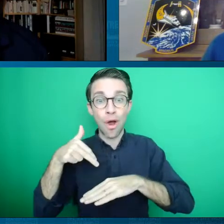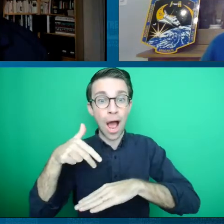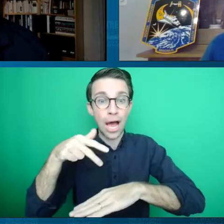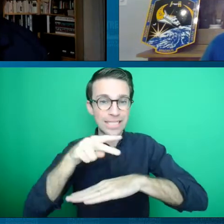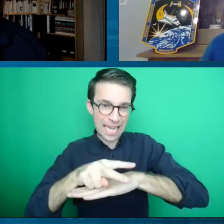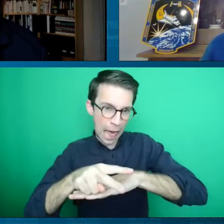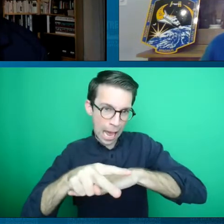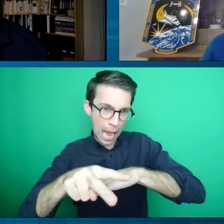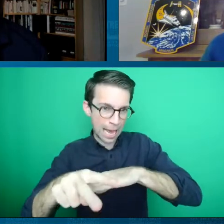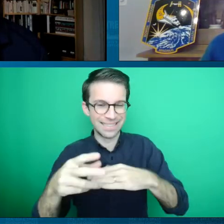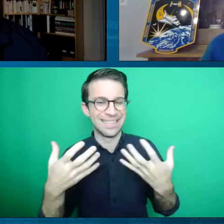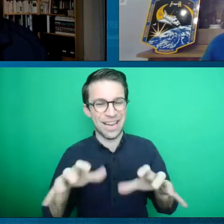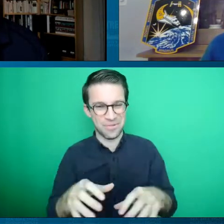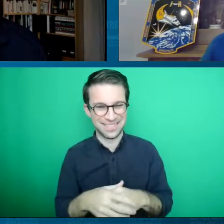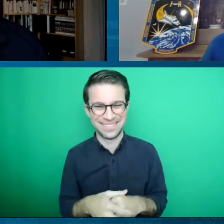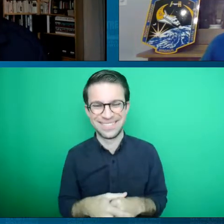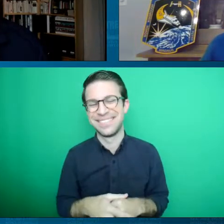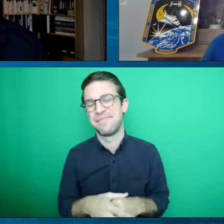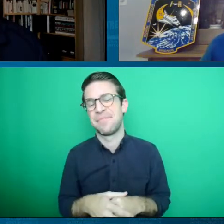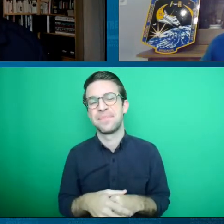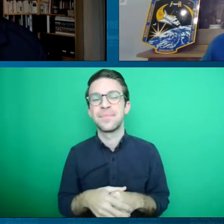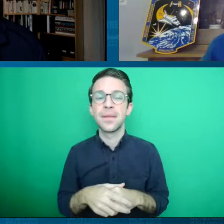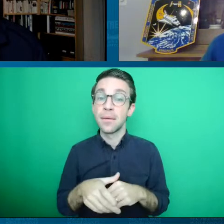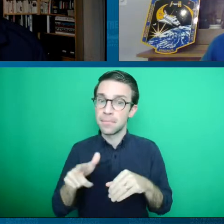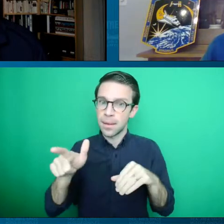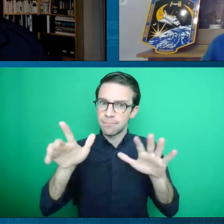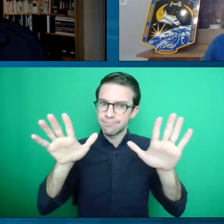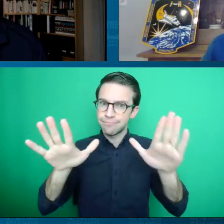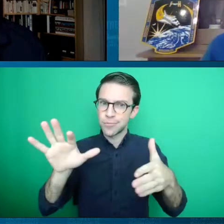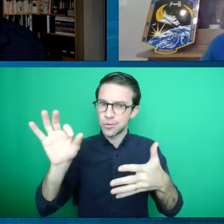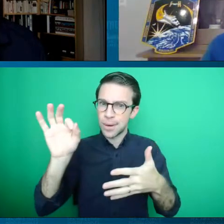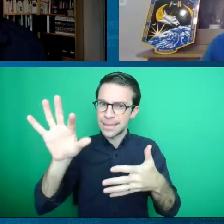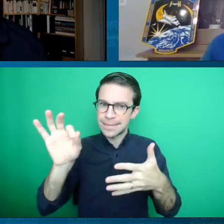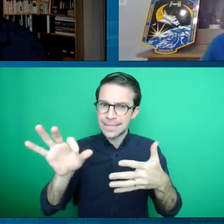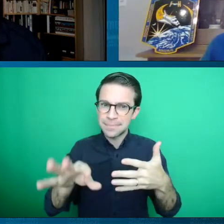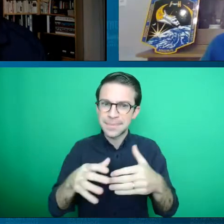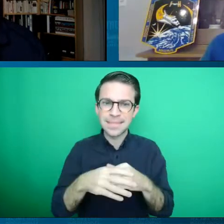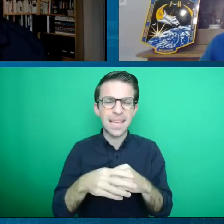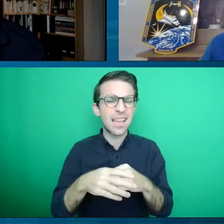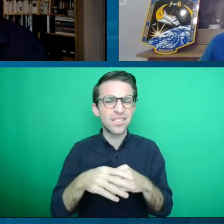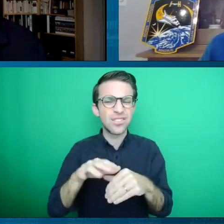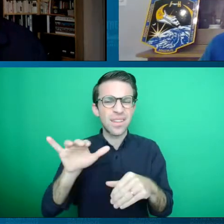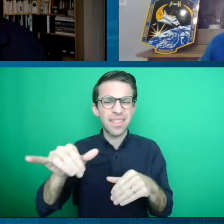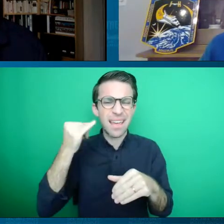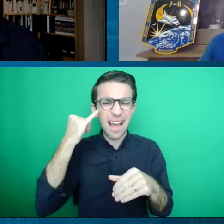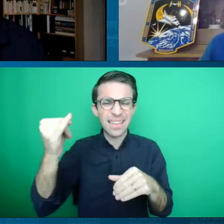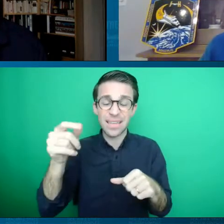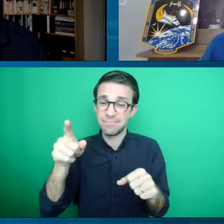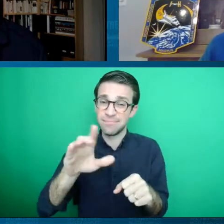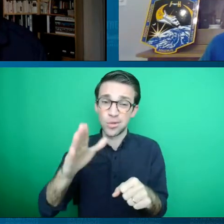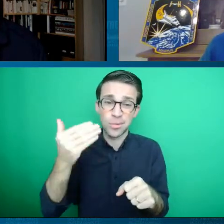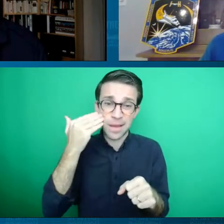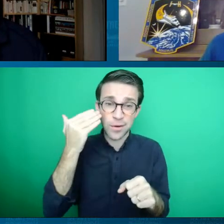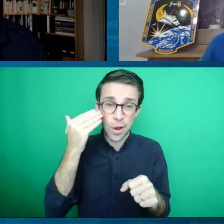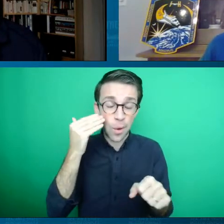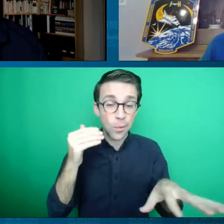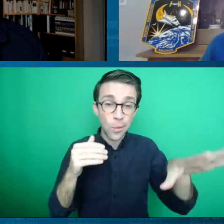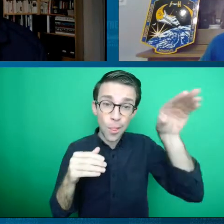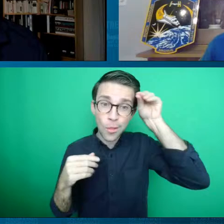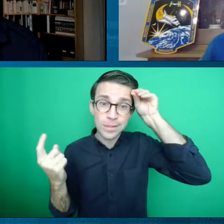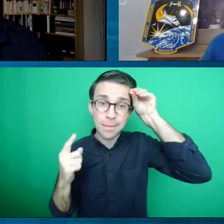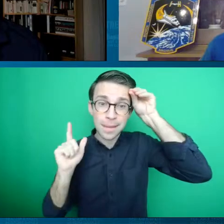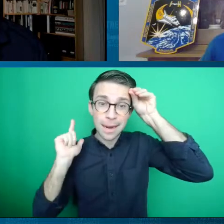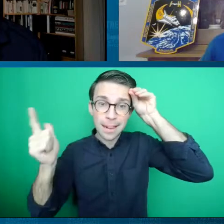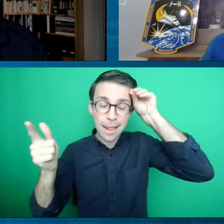those clean. But yeah, I mean, such great tips, and just also the idea that you never know when something that you learn might come in handy. So yeah.